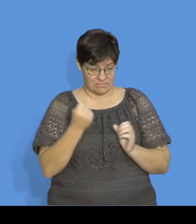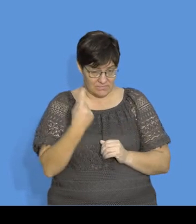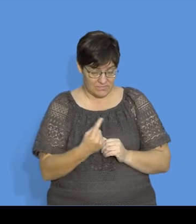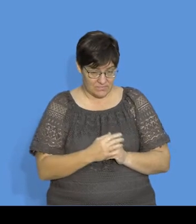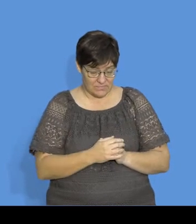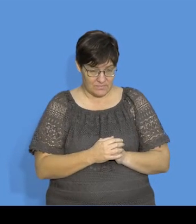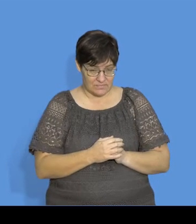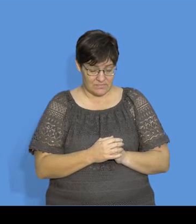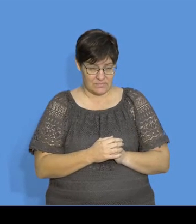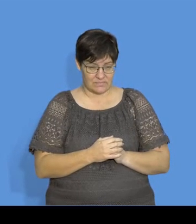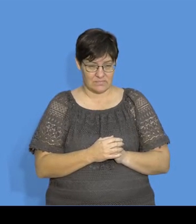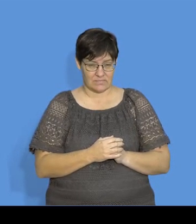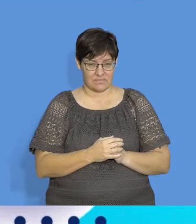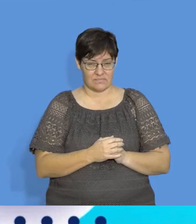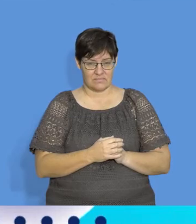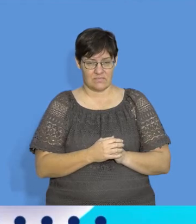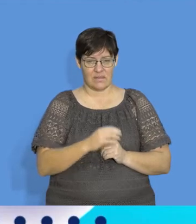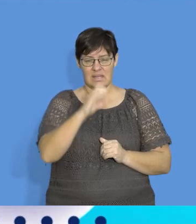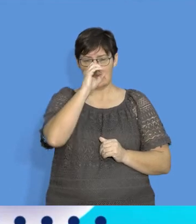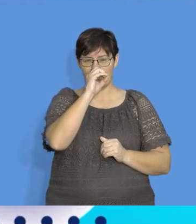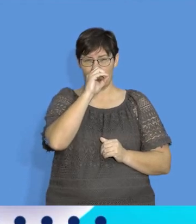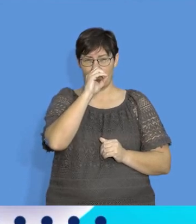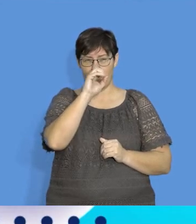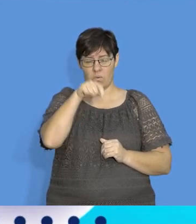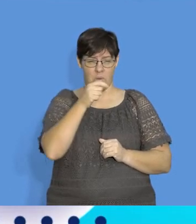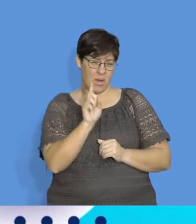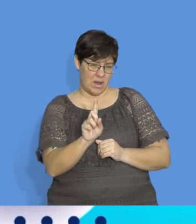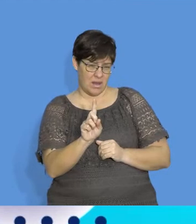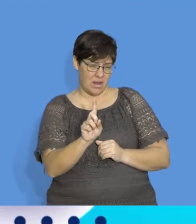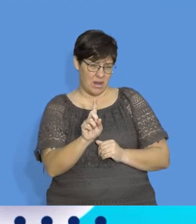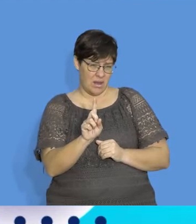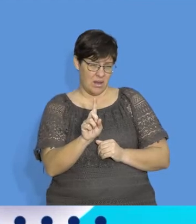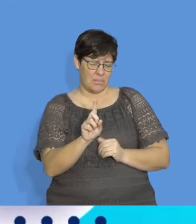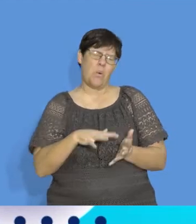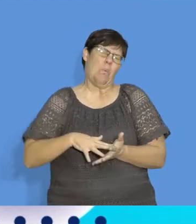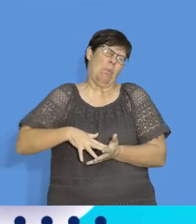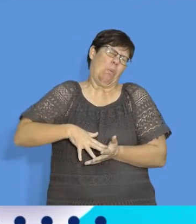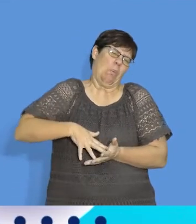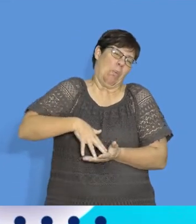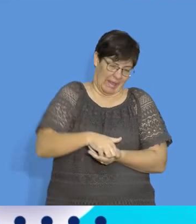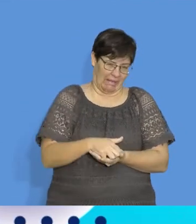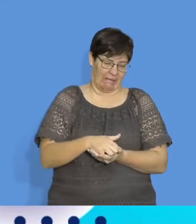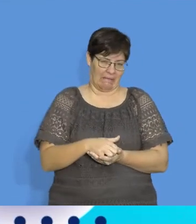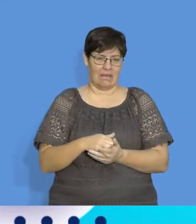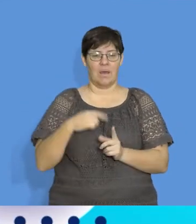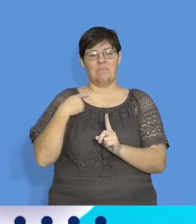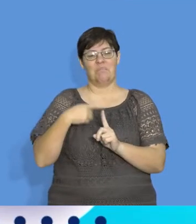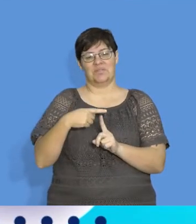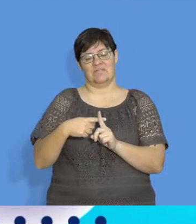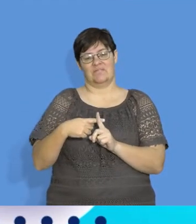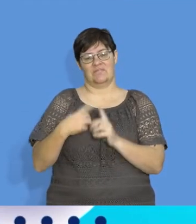okay? Are we together? What about 0.1? 0.1 will be very